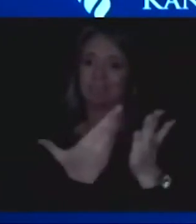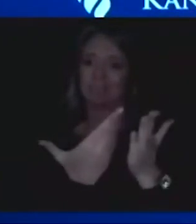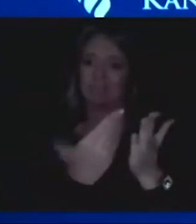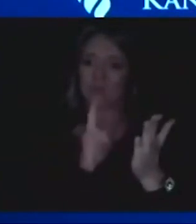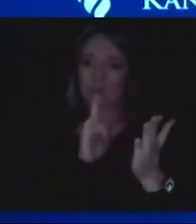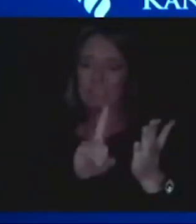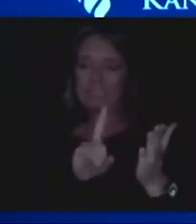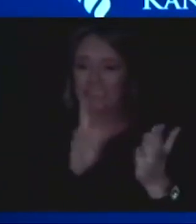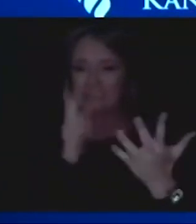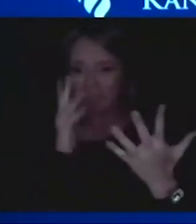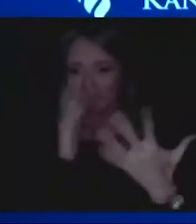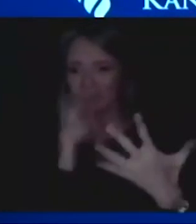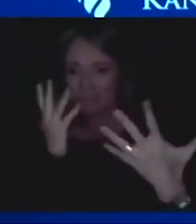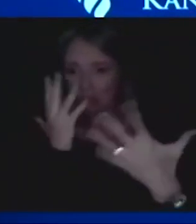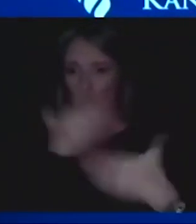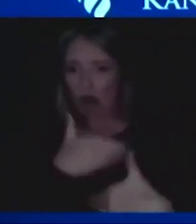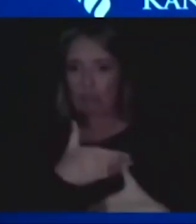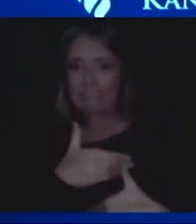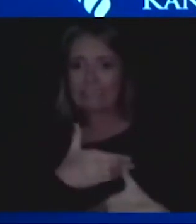and